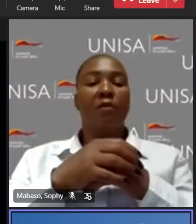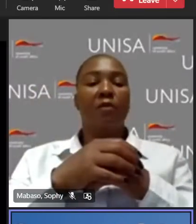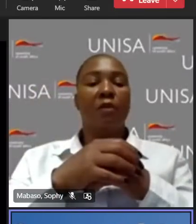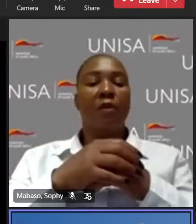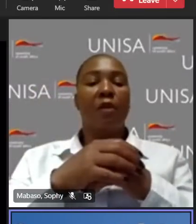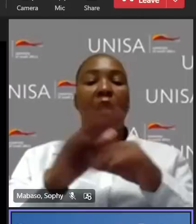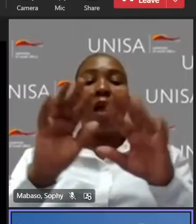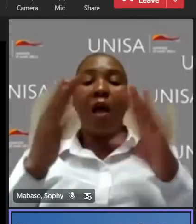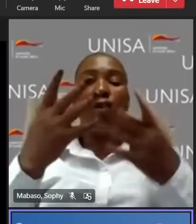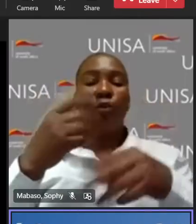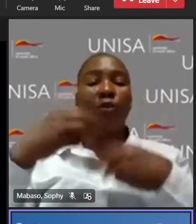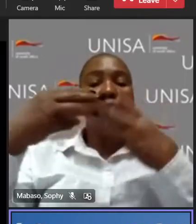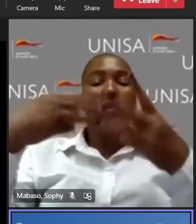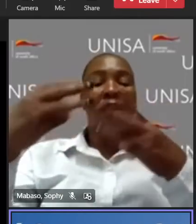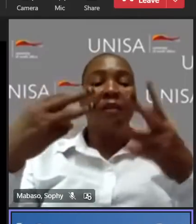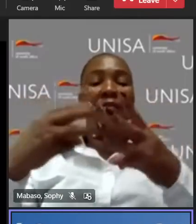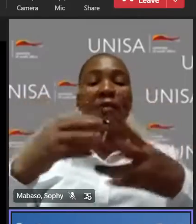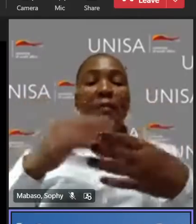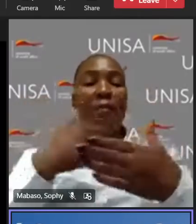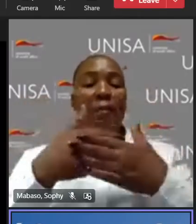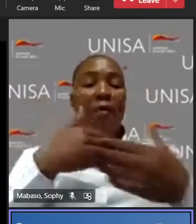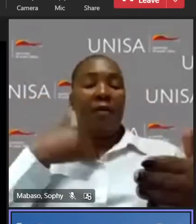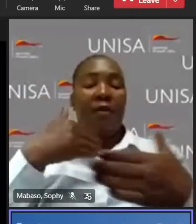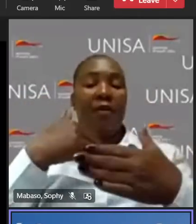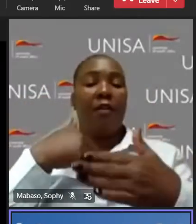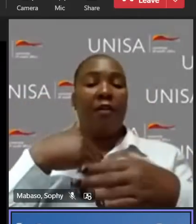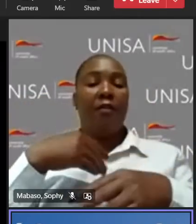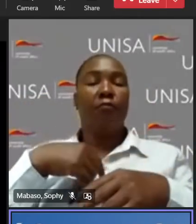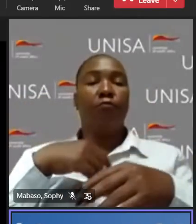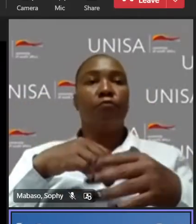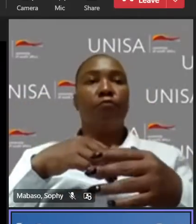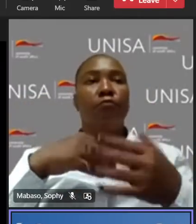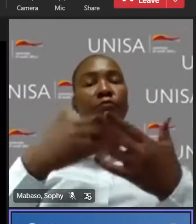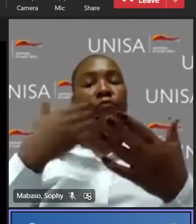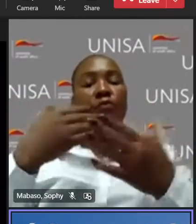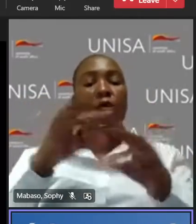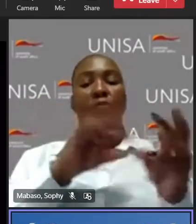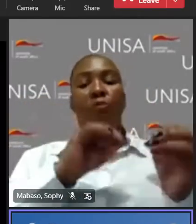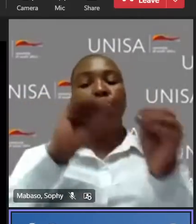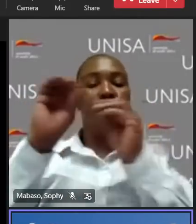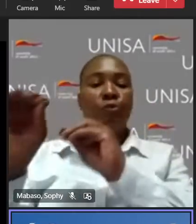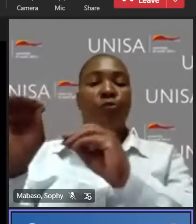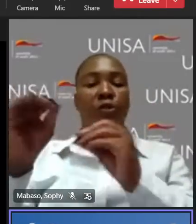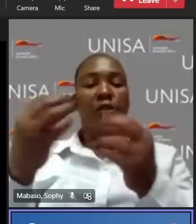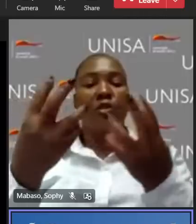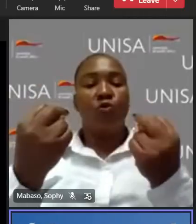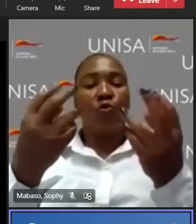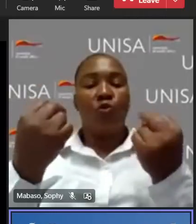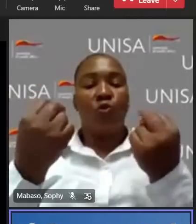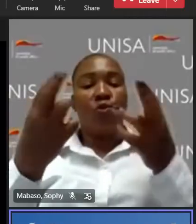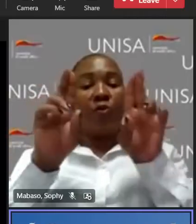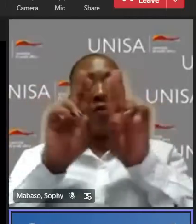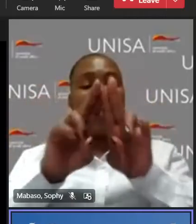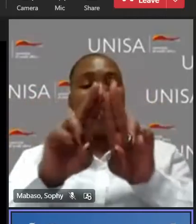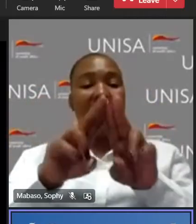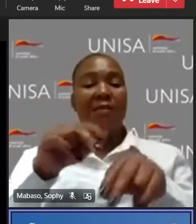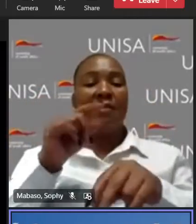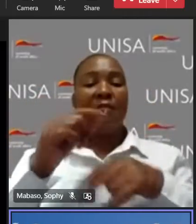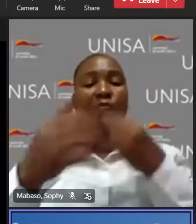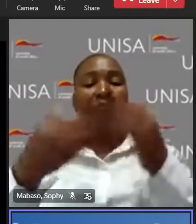it works actually, before you can be moved into the new institution and so